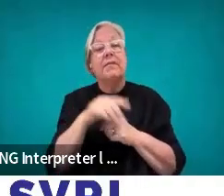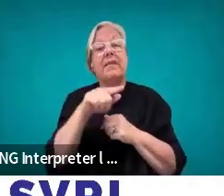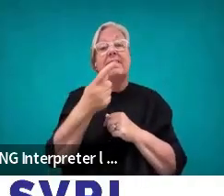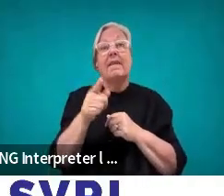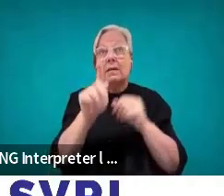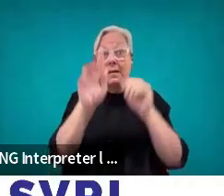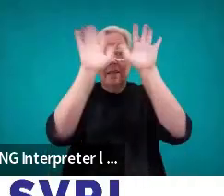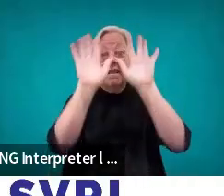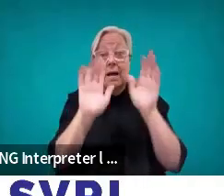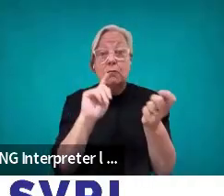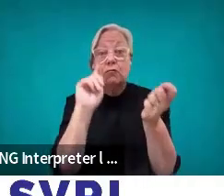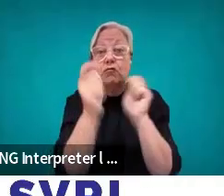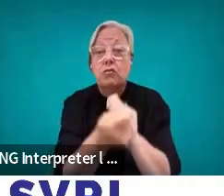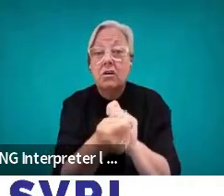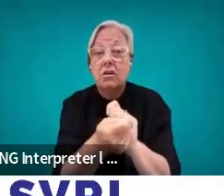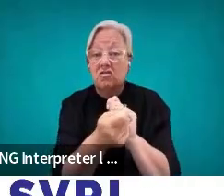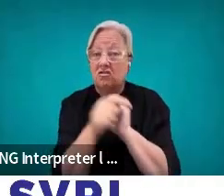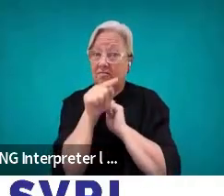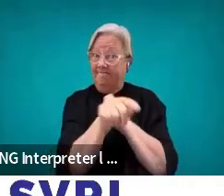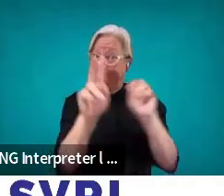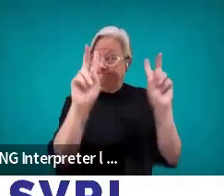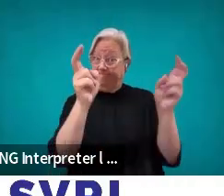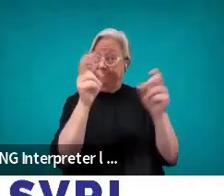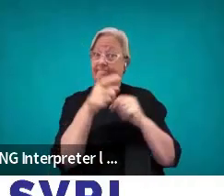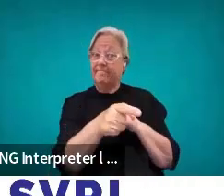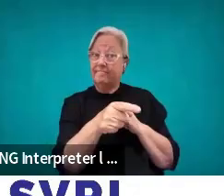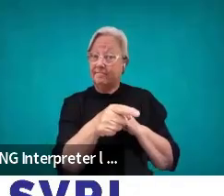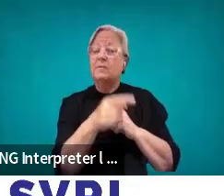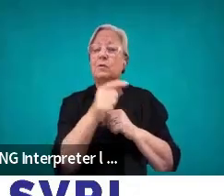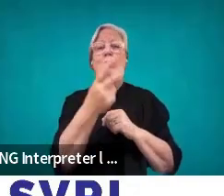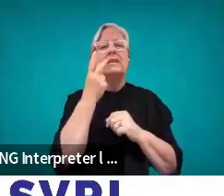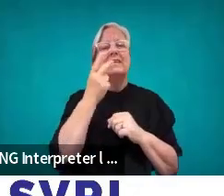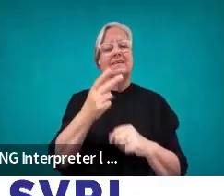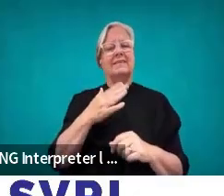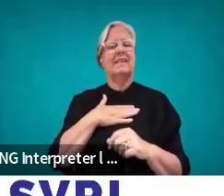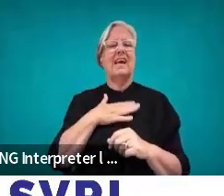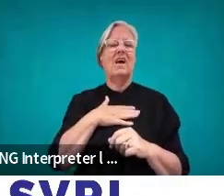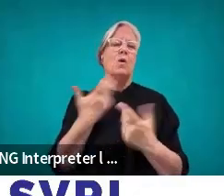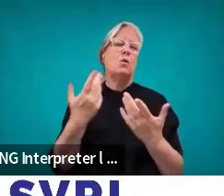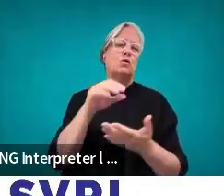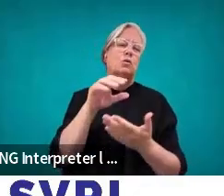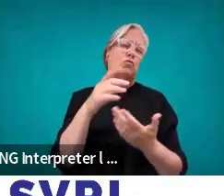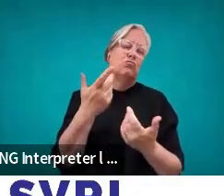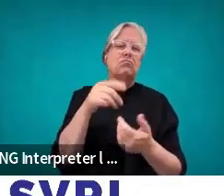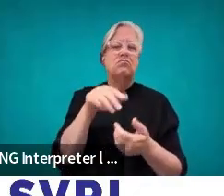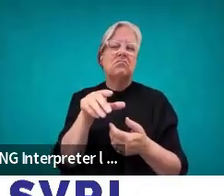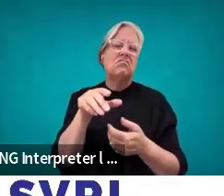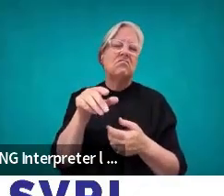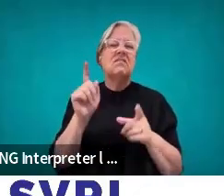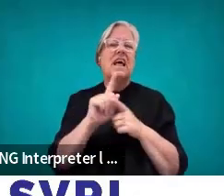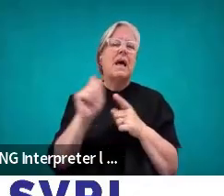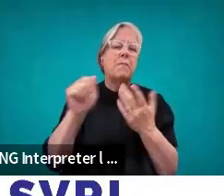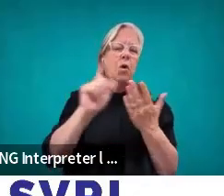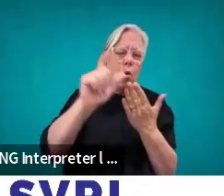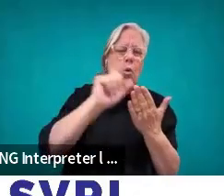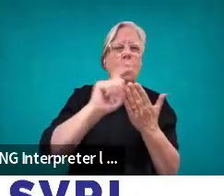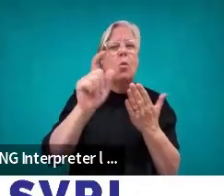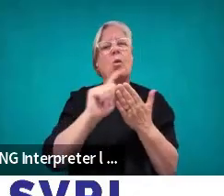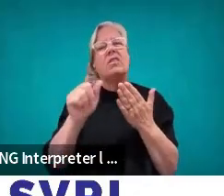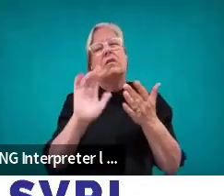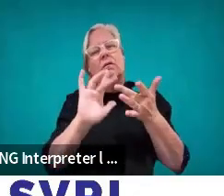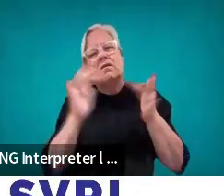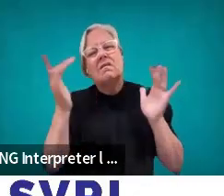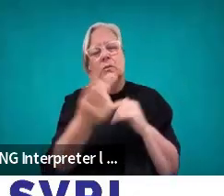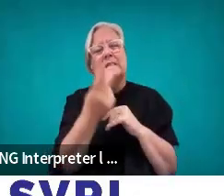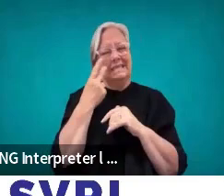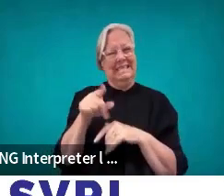And if you follow our socials, you'll see it's scheduled for late January. So